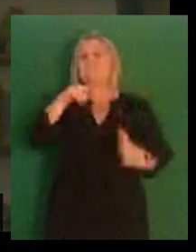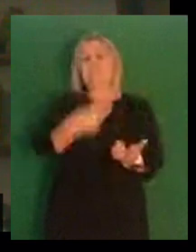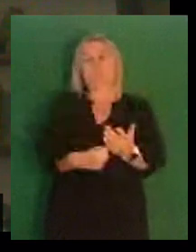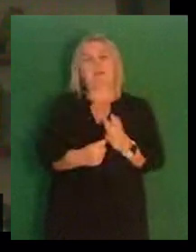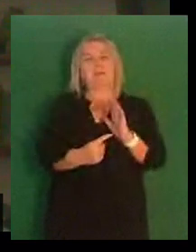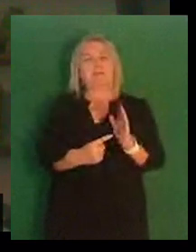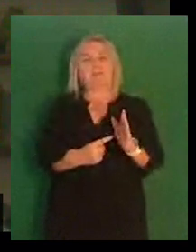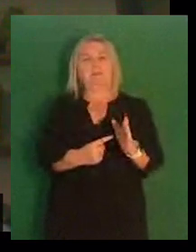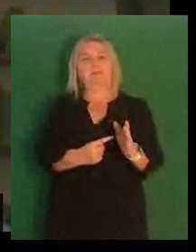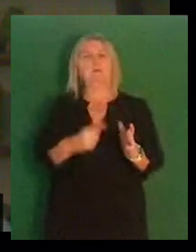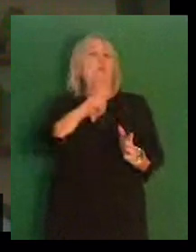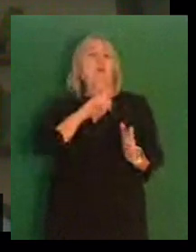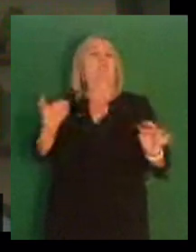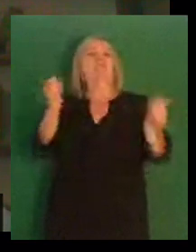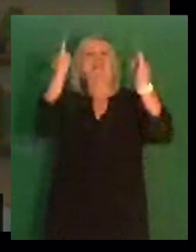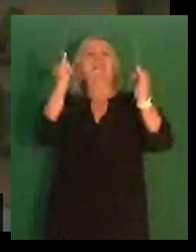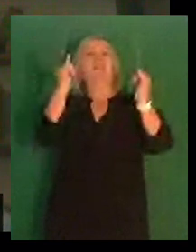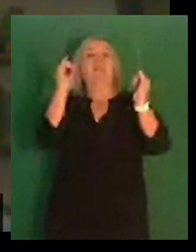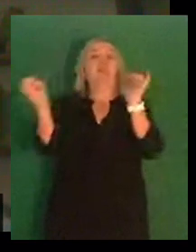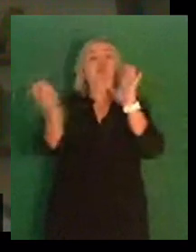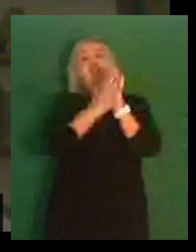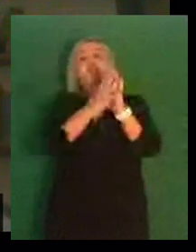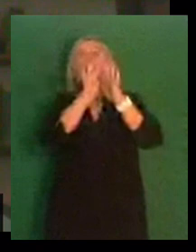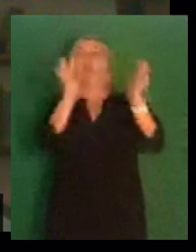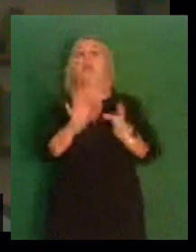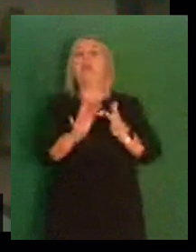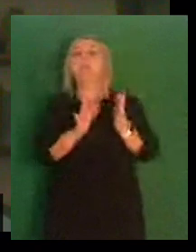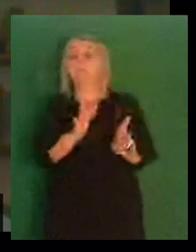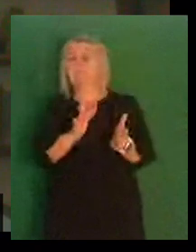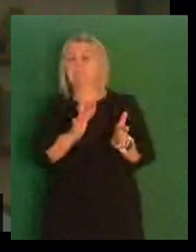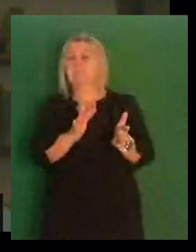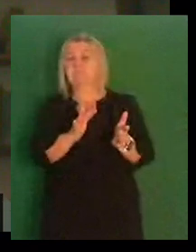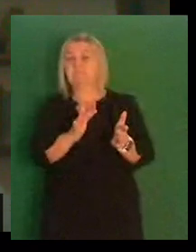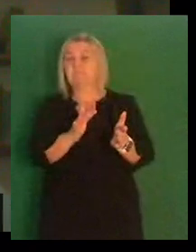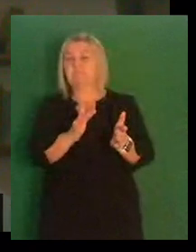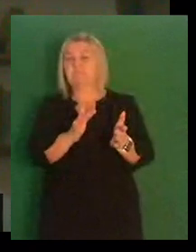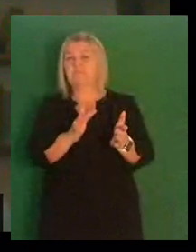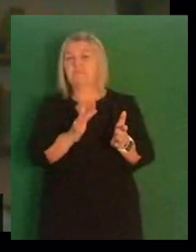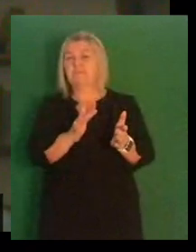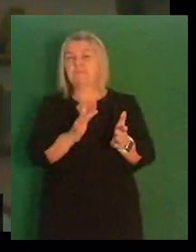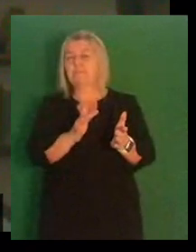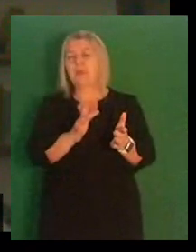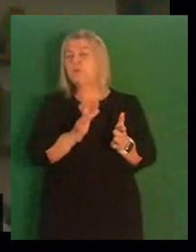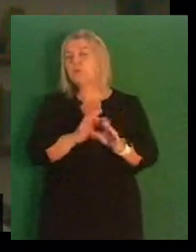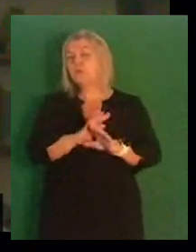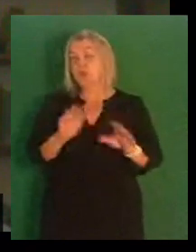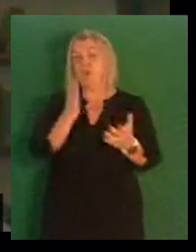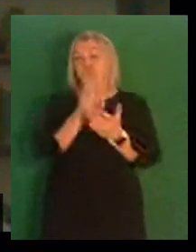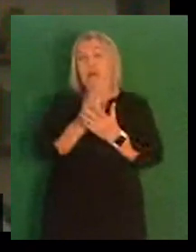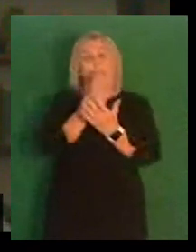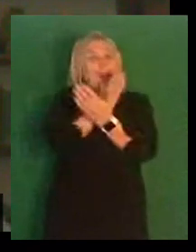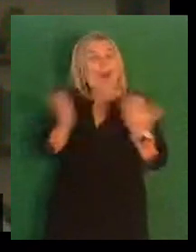to take the festival online, and not totally having articulated to ourselves what exactly that